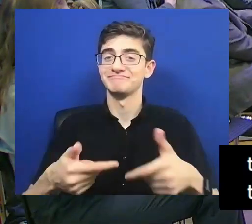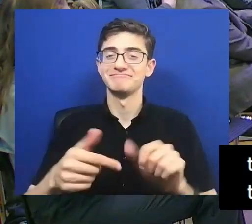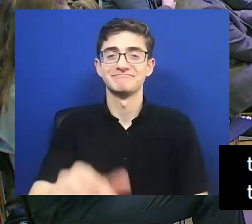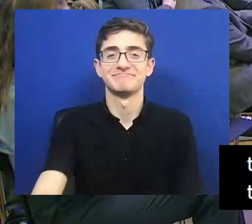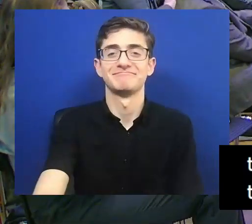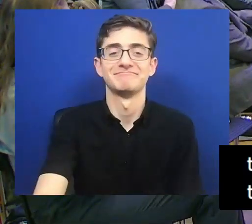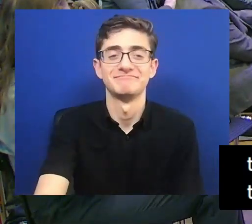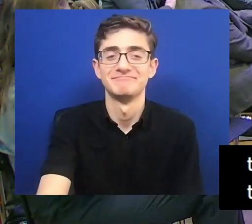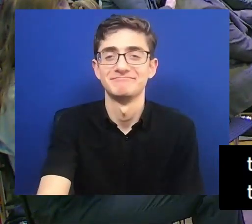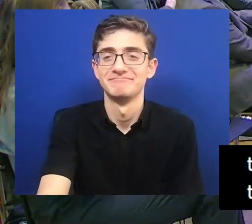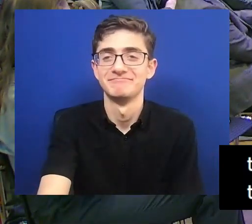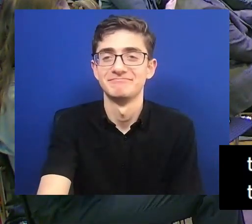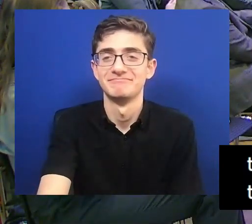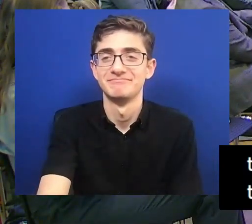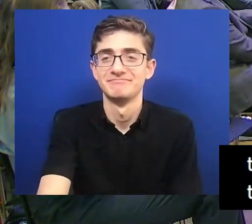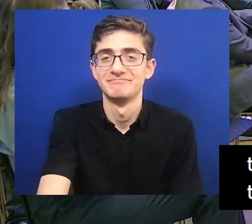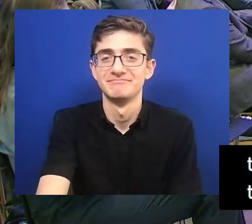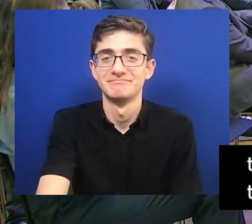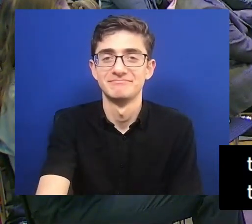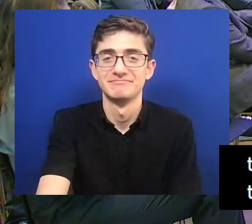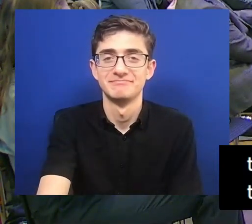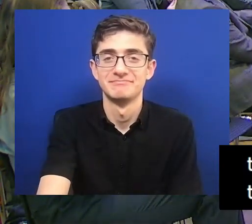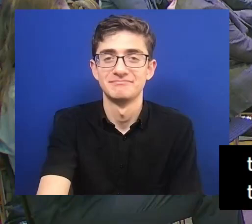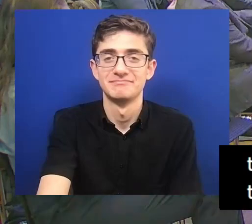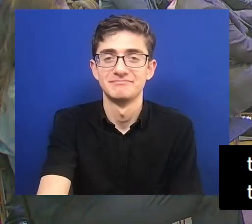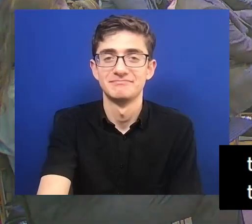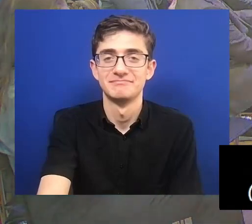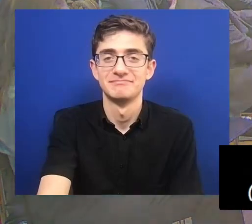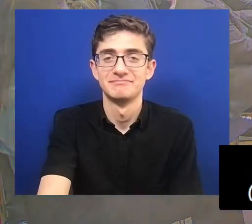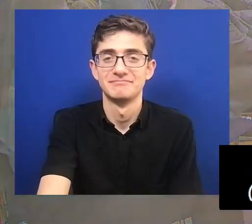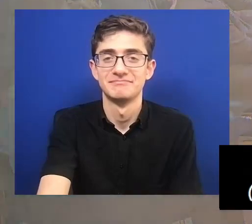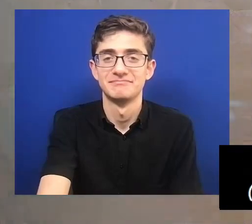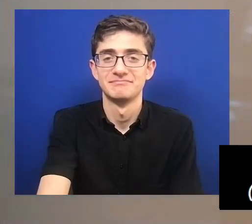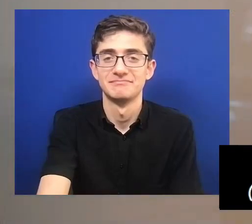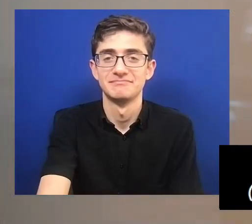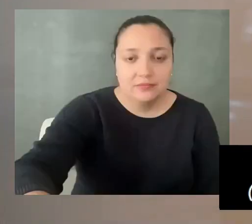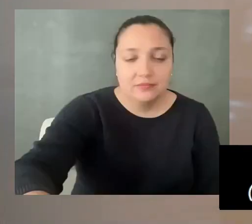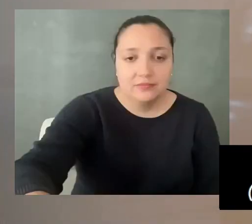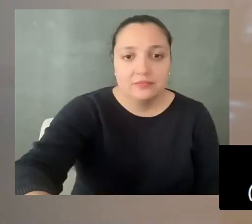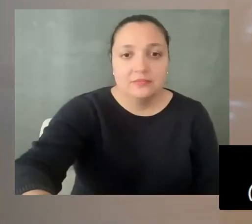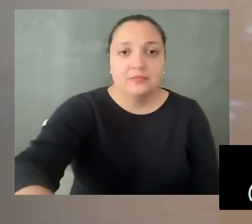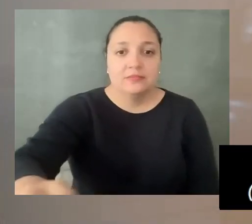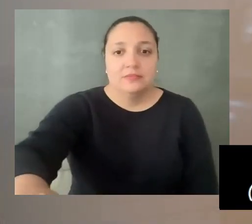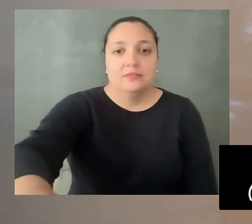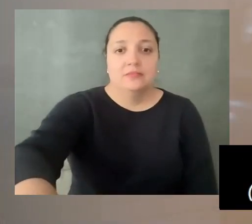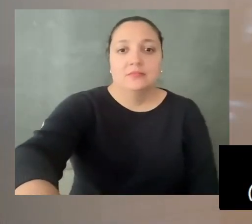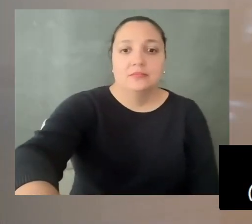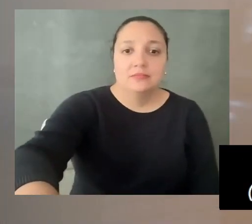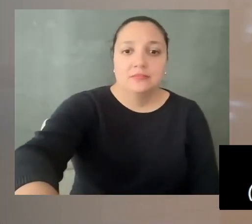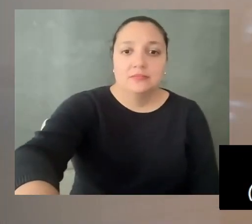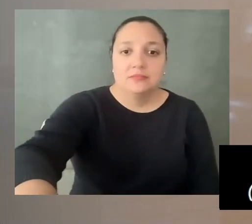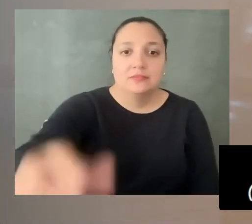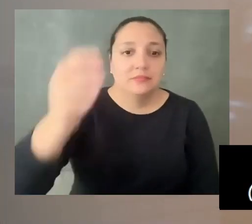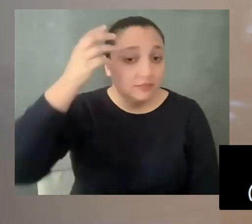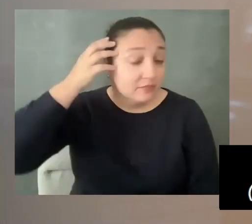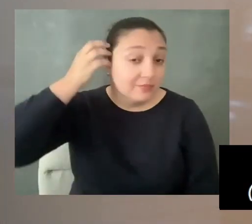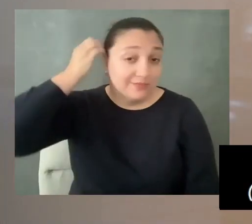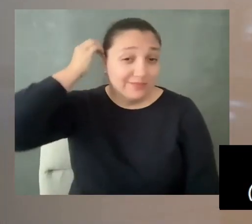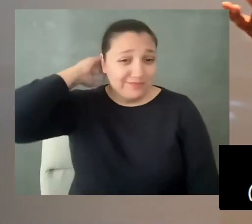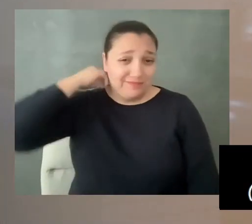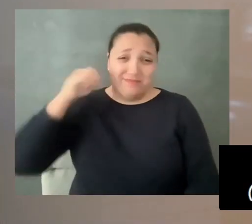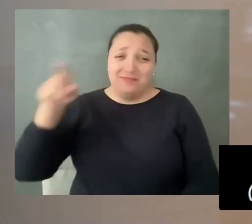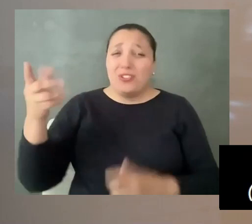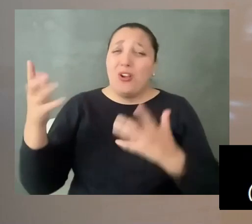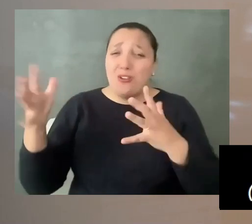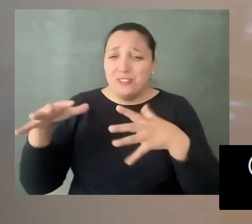Already trying to take my job, I'll tell you what. And but thank you for those remarks and certainly the great work you're doing. We